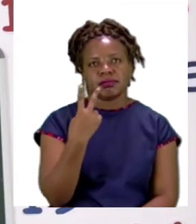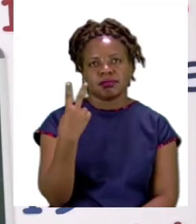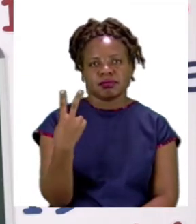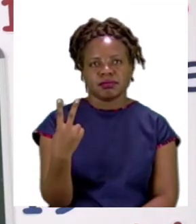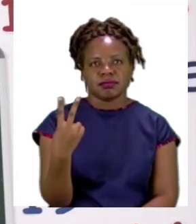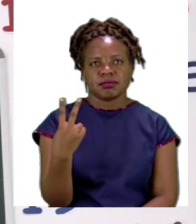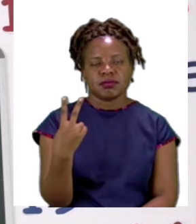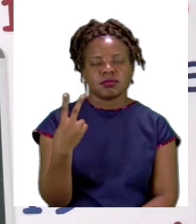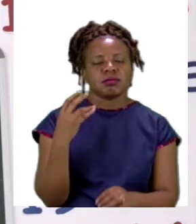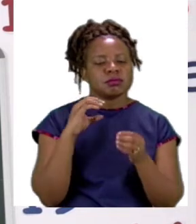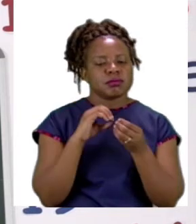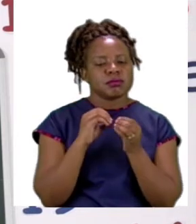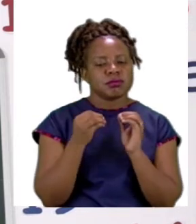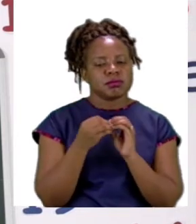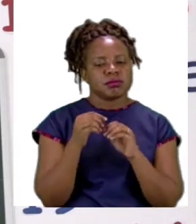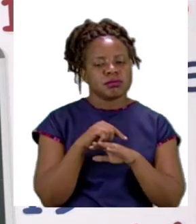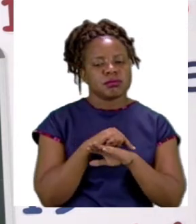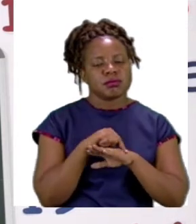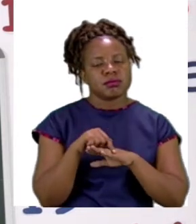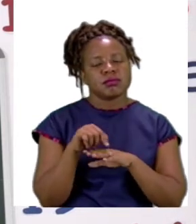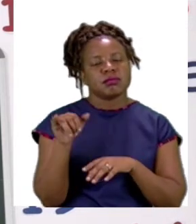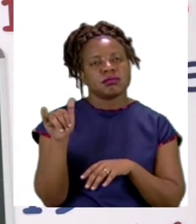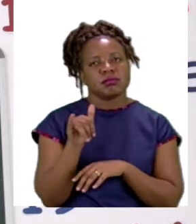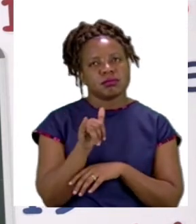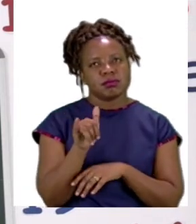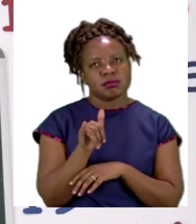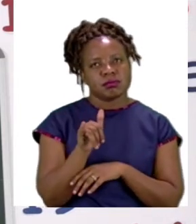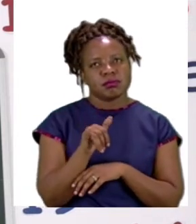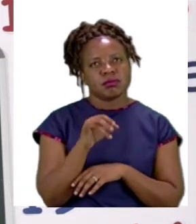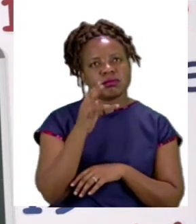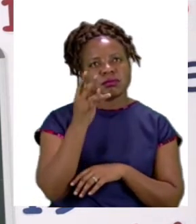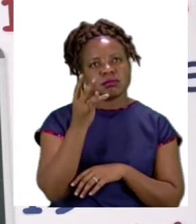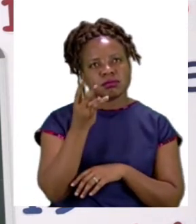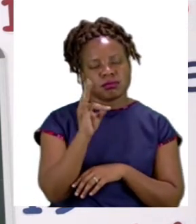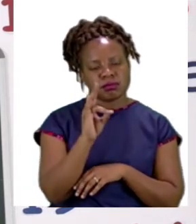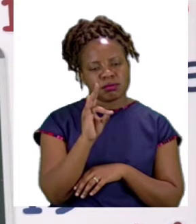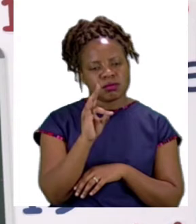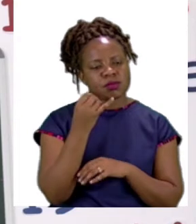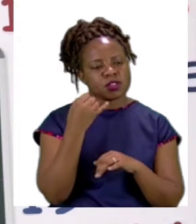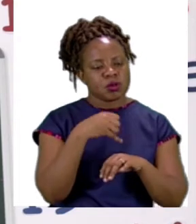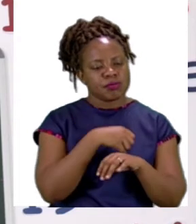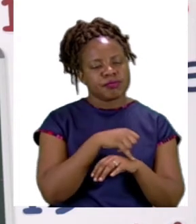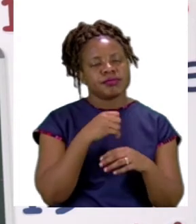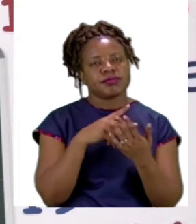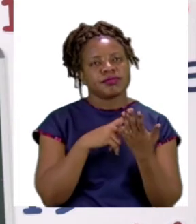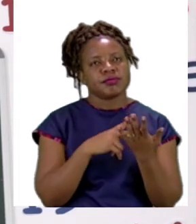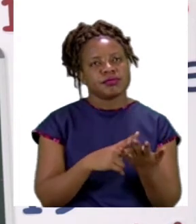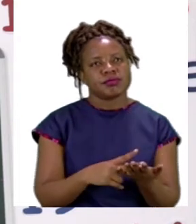752. Our 7 is the one that is underlined there, and it is sitting under